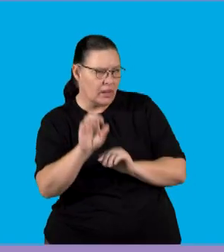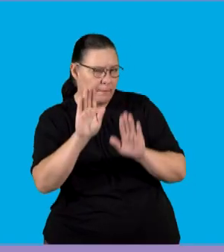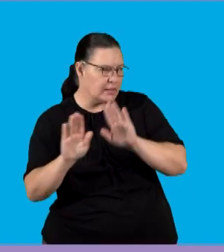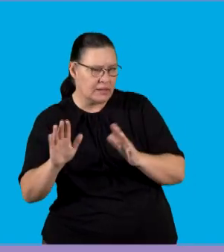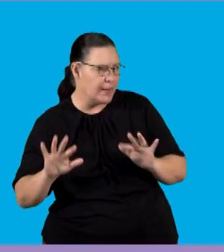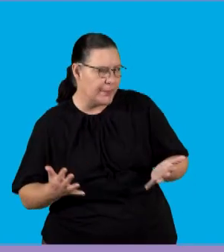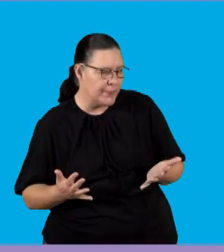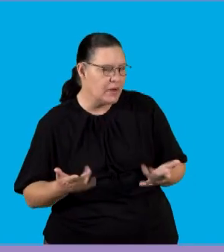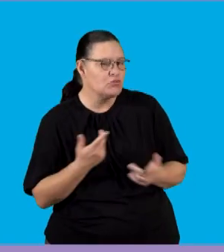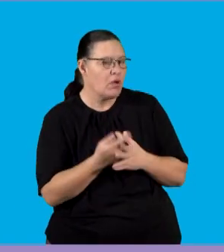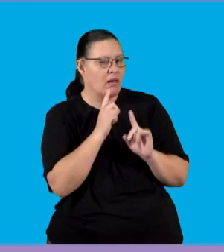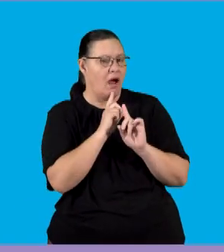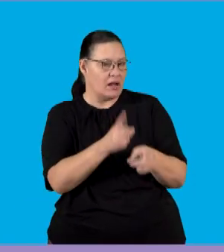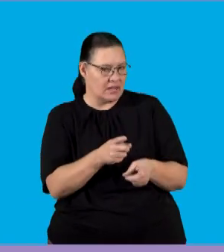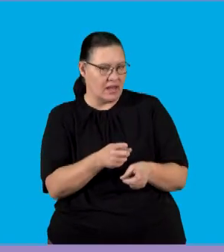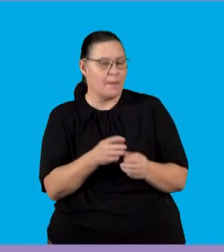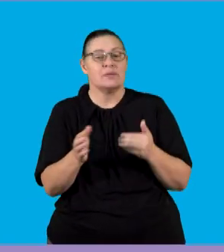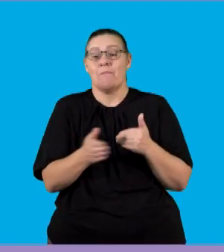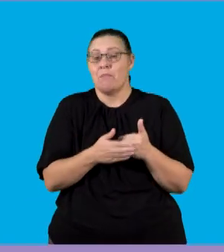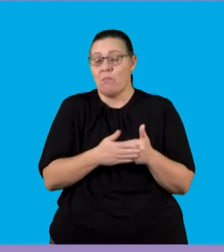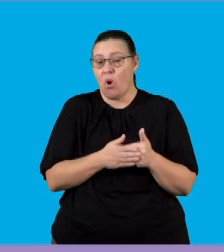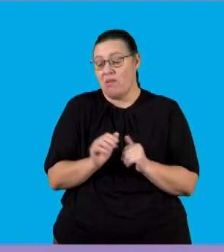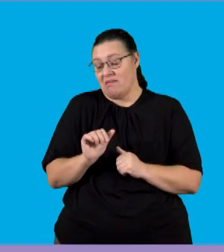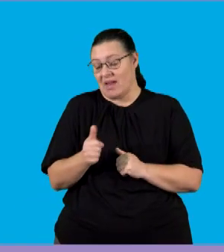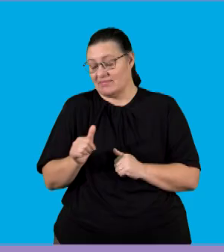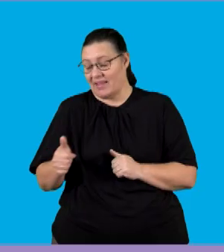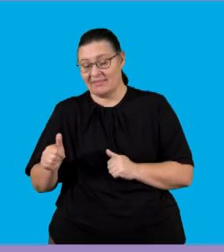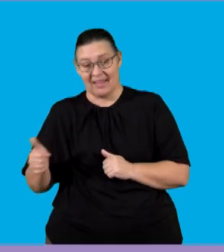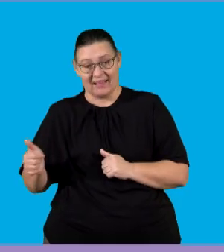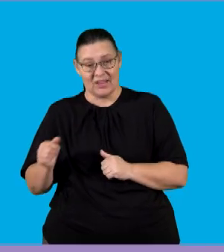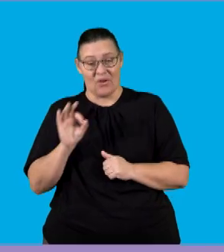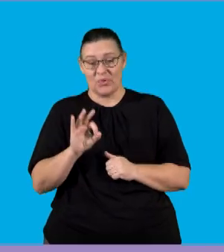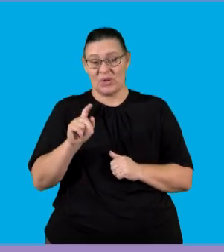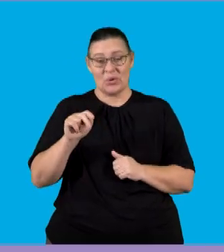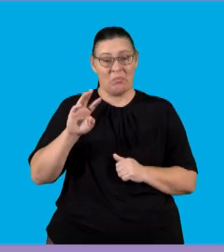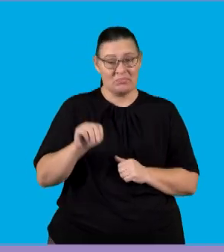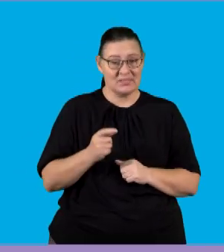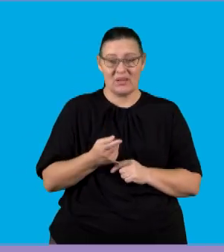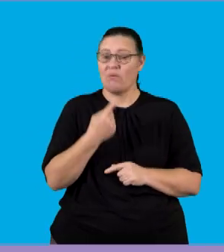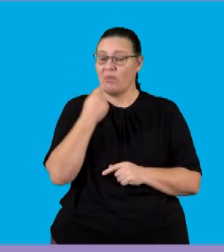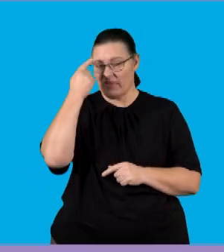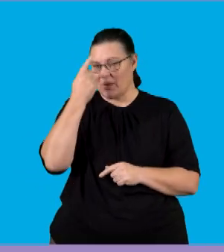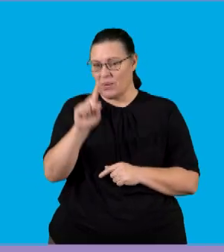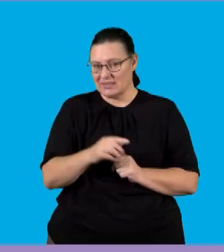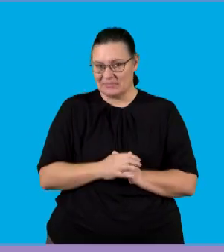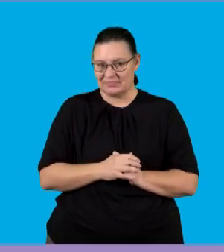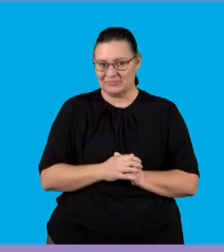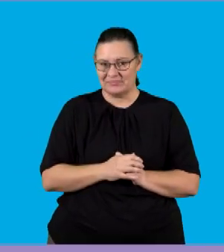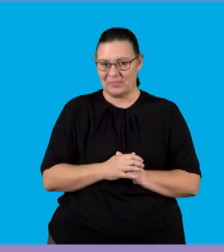the pattern so that we can answer that first question that asks us, write down the next 3 terms? What do you think the pattern is